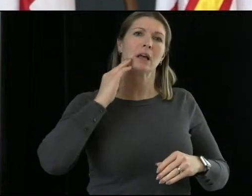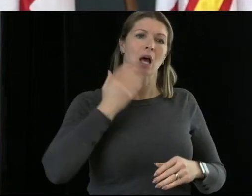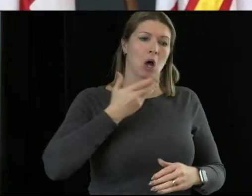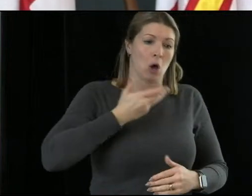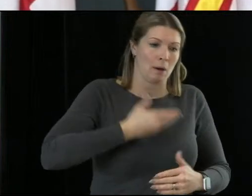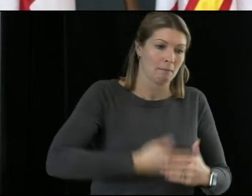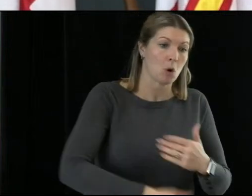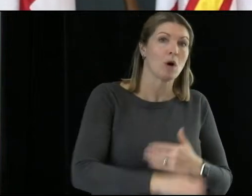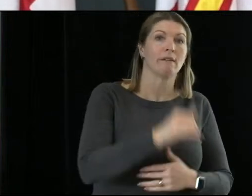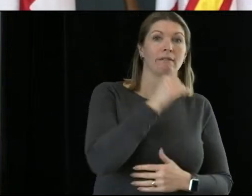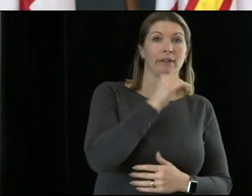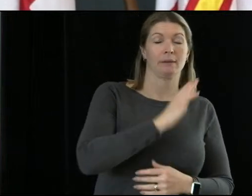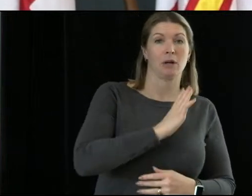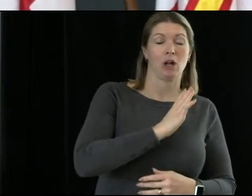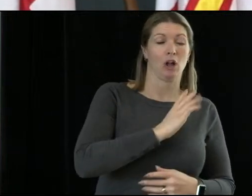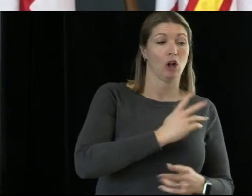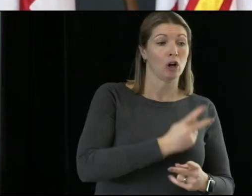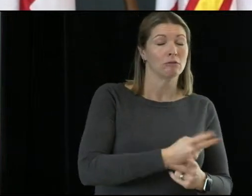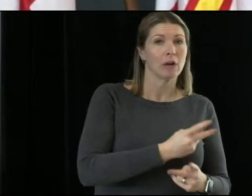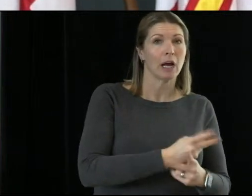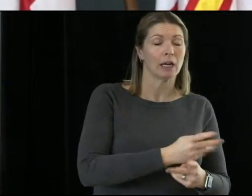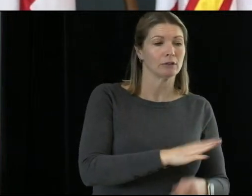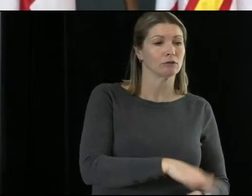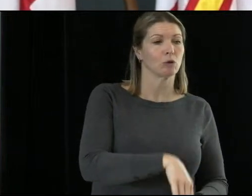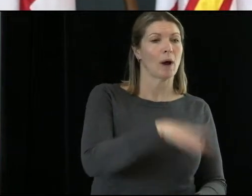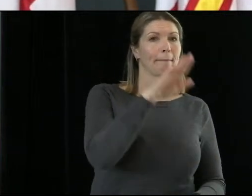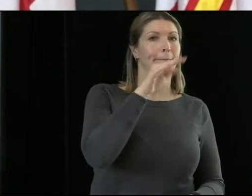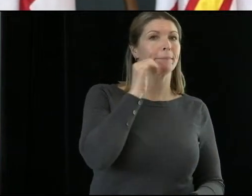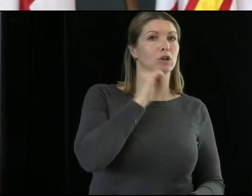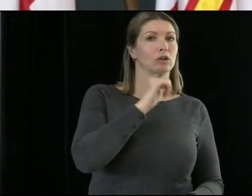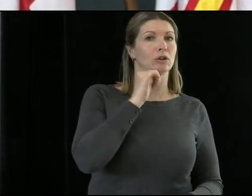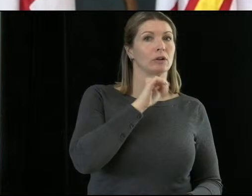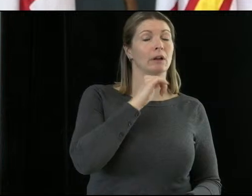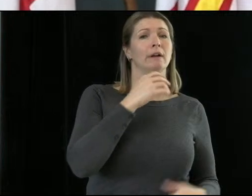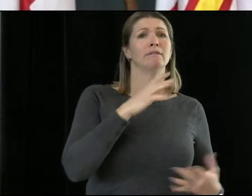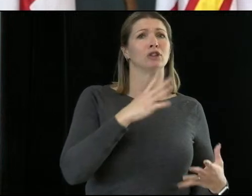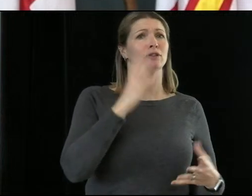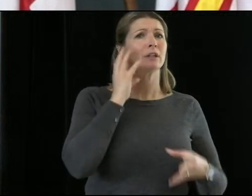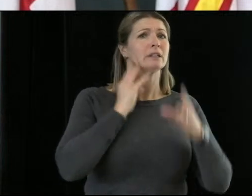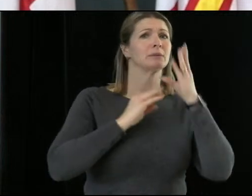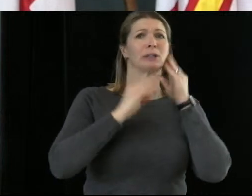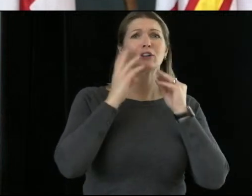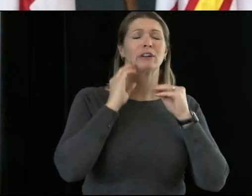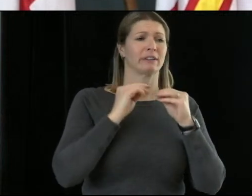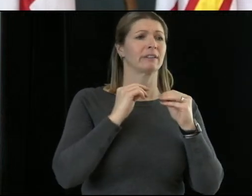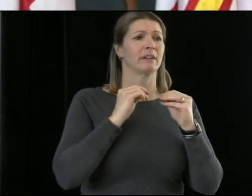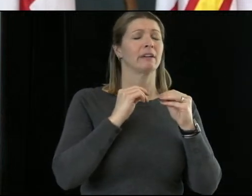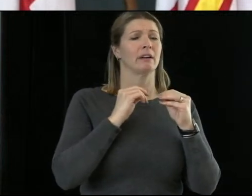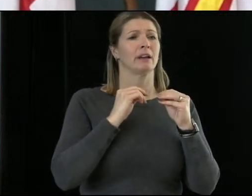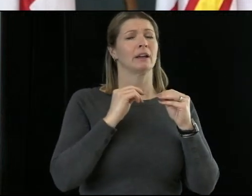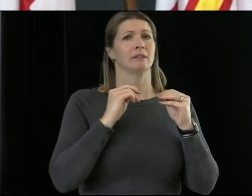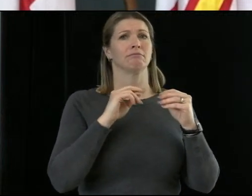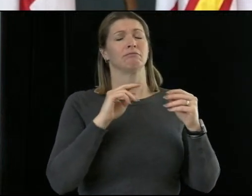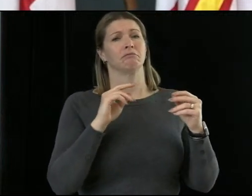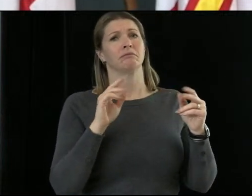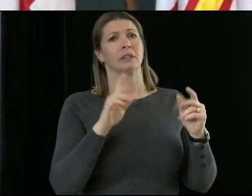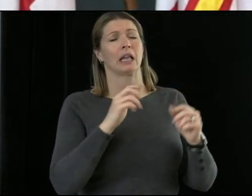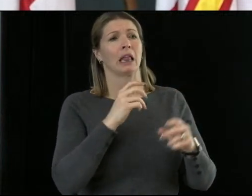birth, raised and mistreated as a girl, and endured the hardships associated with being a woman.